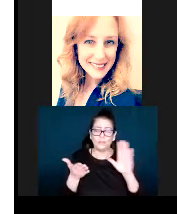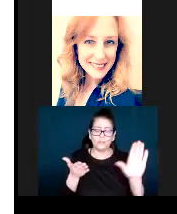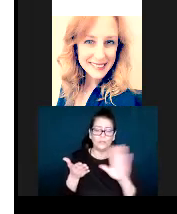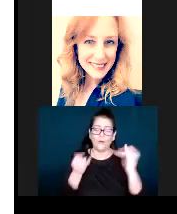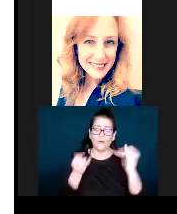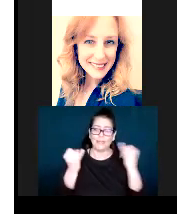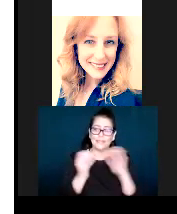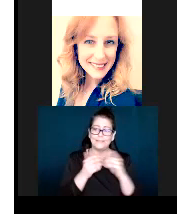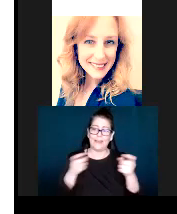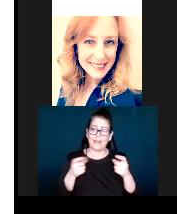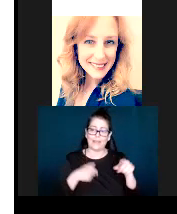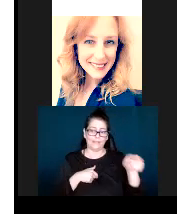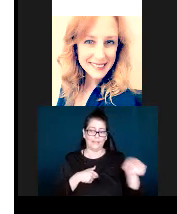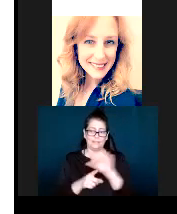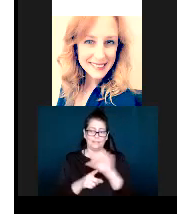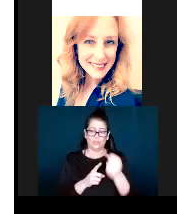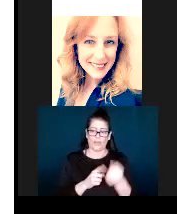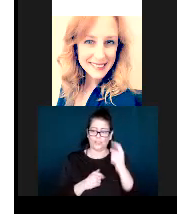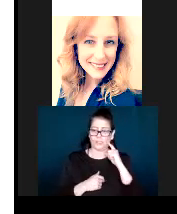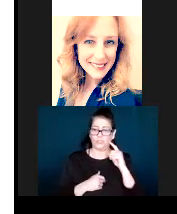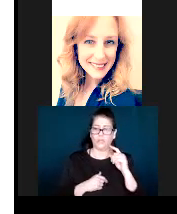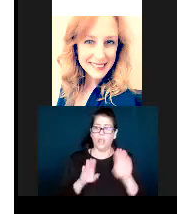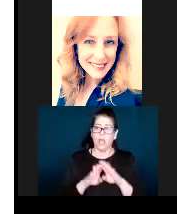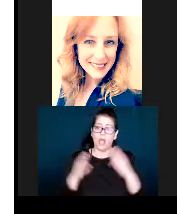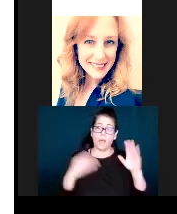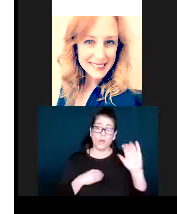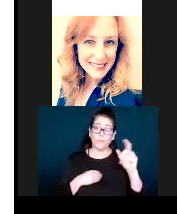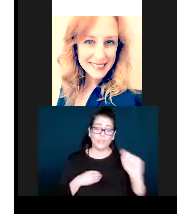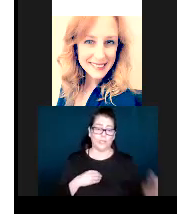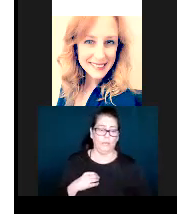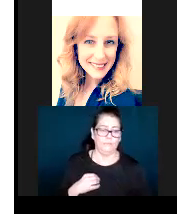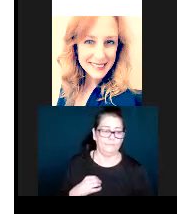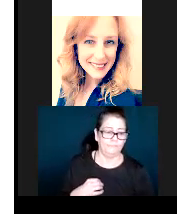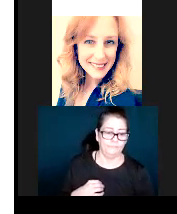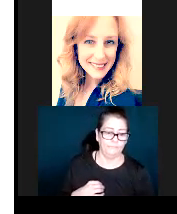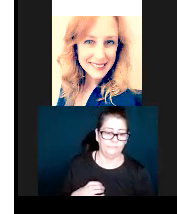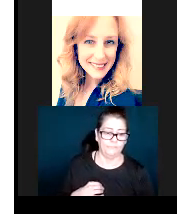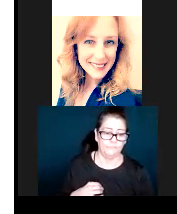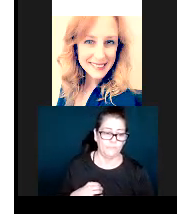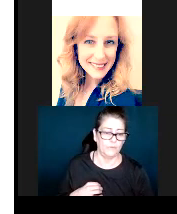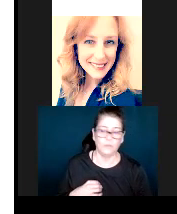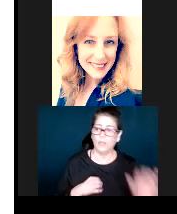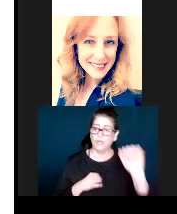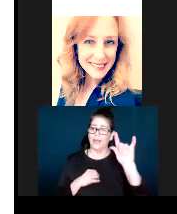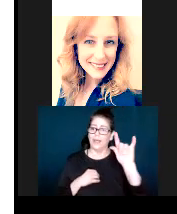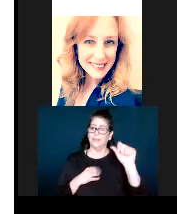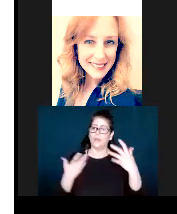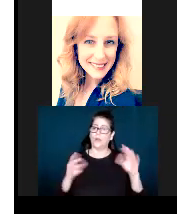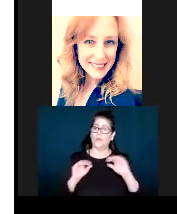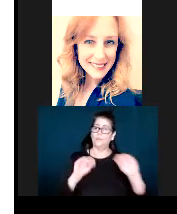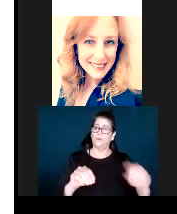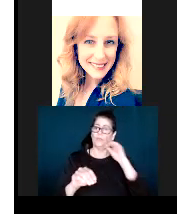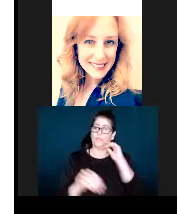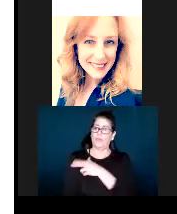this situation? I'm going to open the chat box up. Oh, Alyssa already put in there the hospital-based advocacy. Thank you,